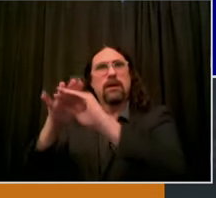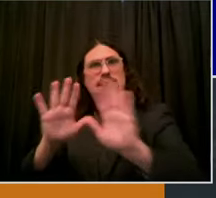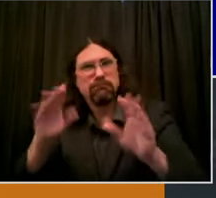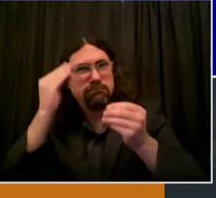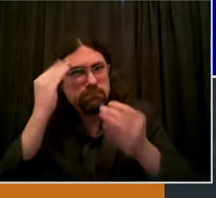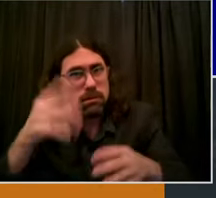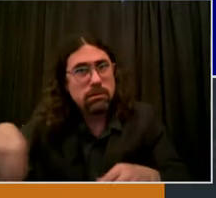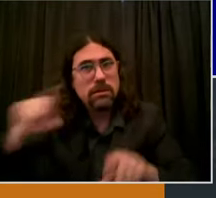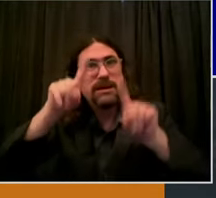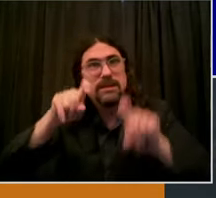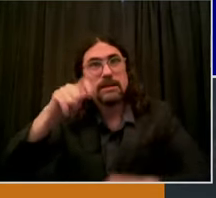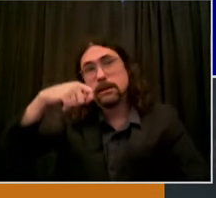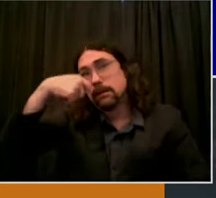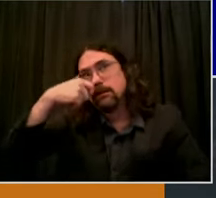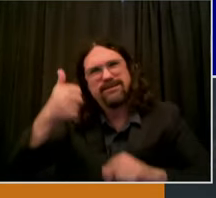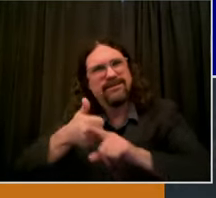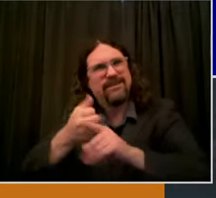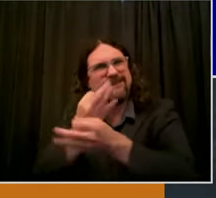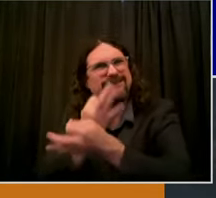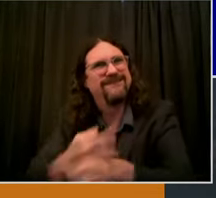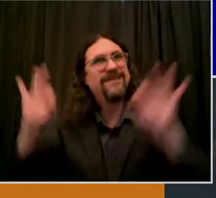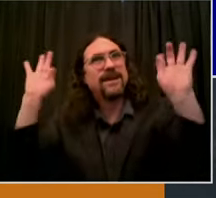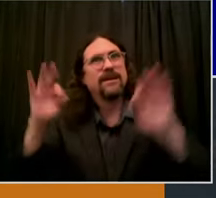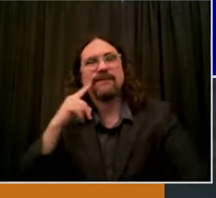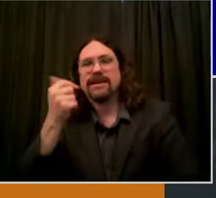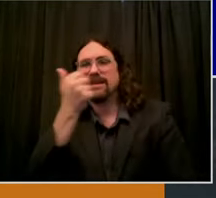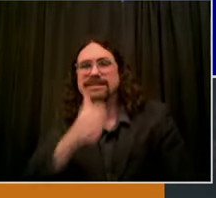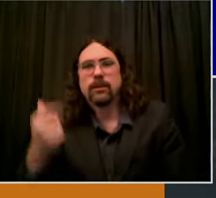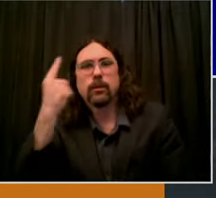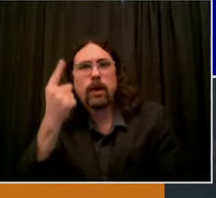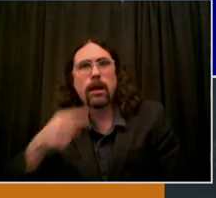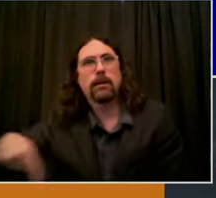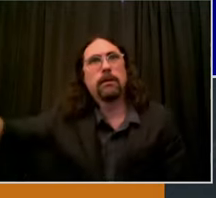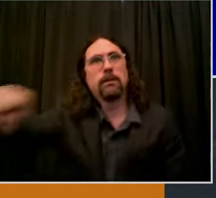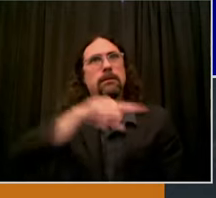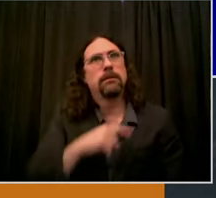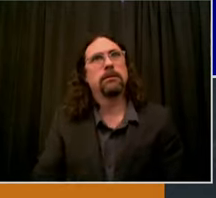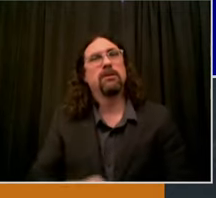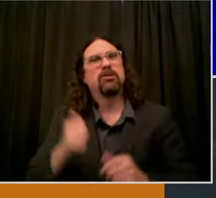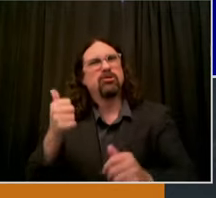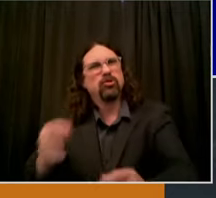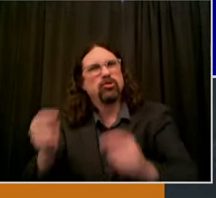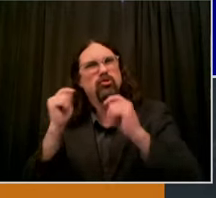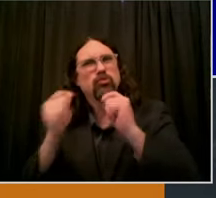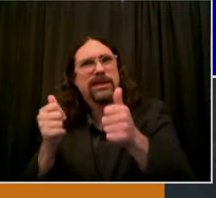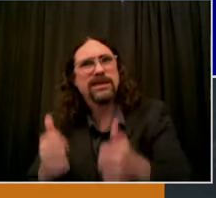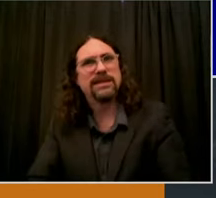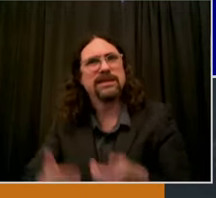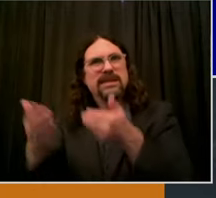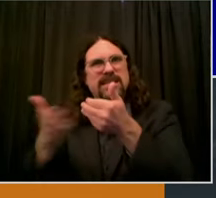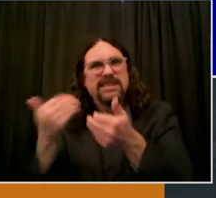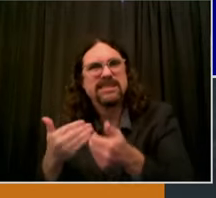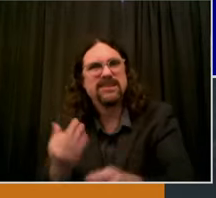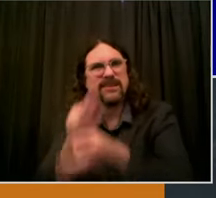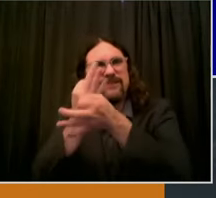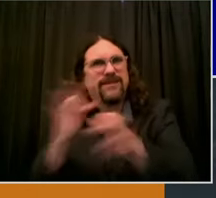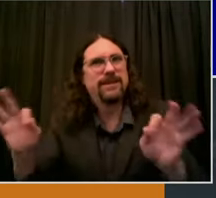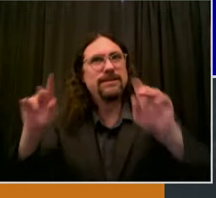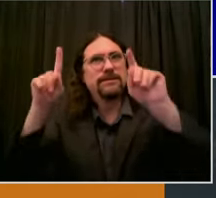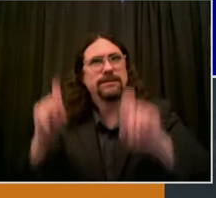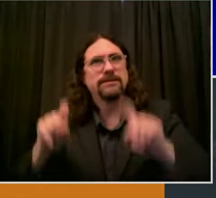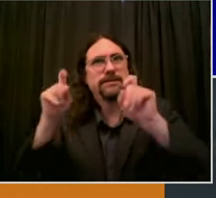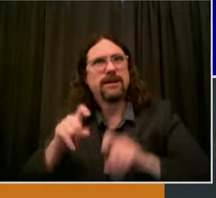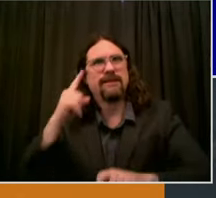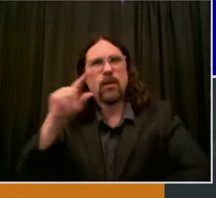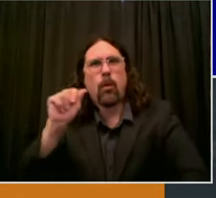be provided to you for free. It will be easy. It will be quick. And now my message is all New Yorkers are welcome to come